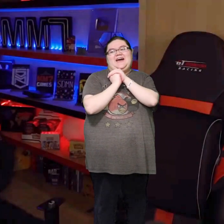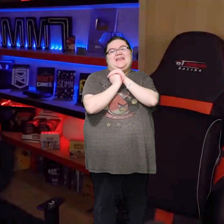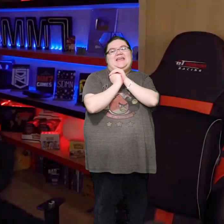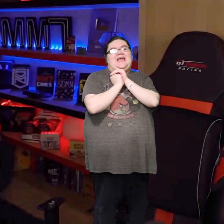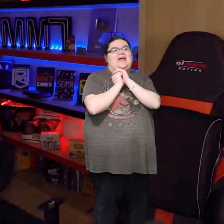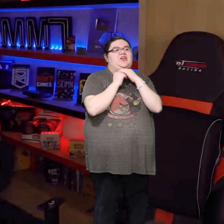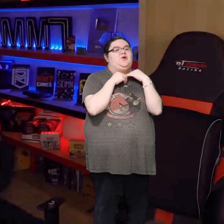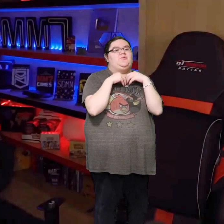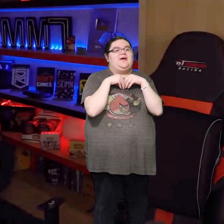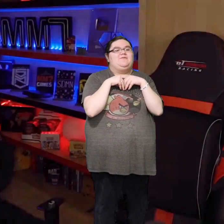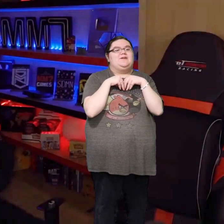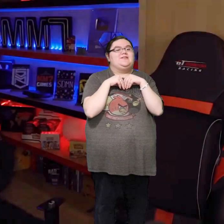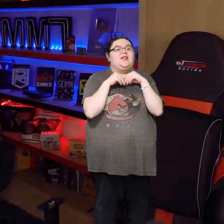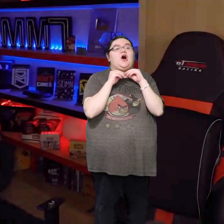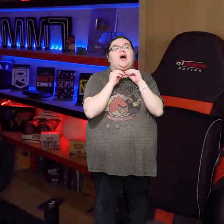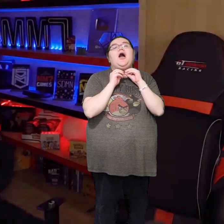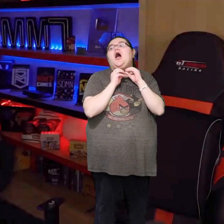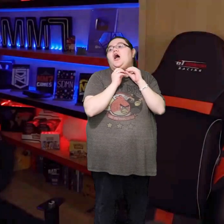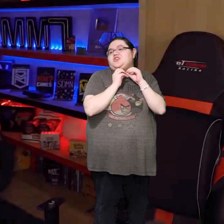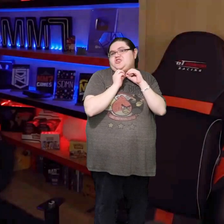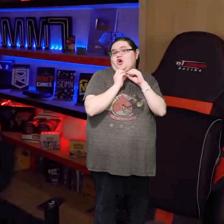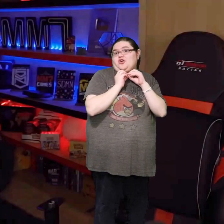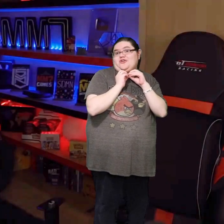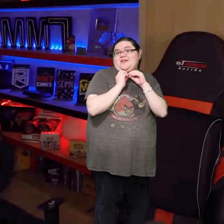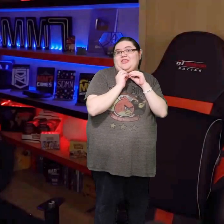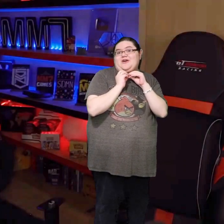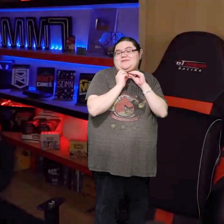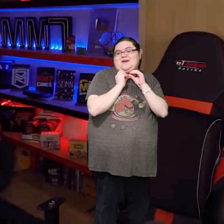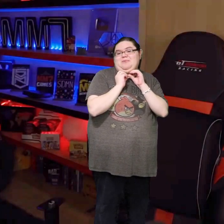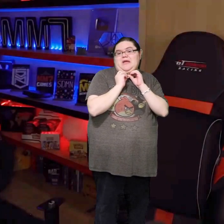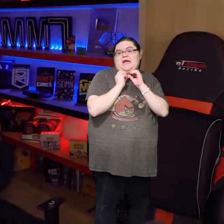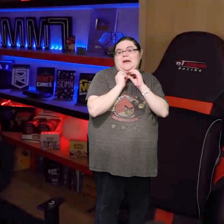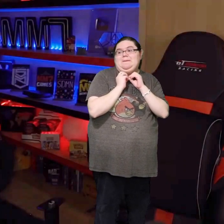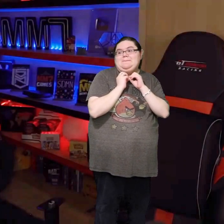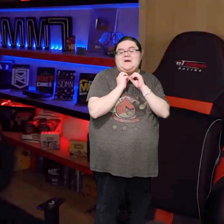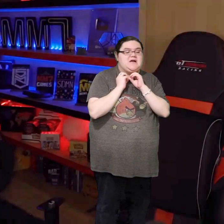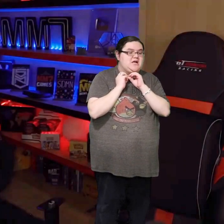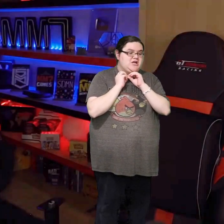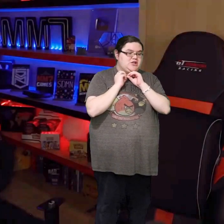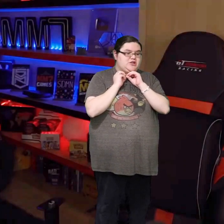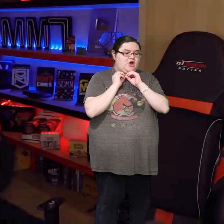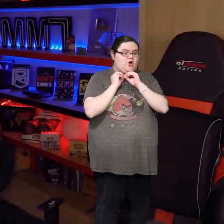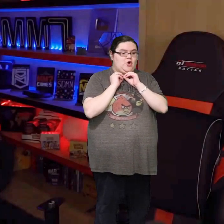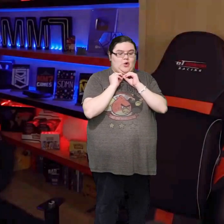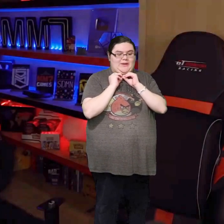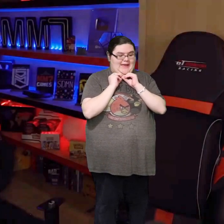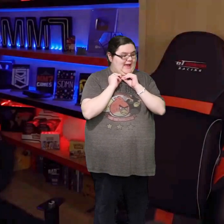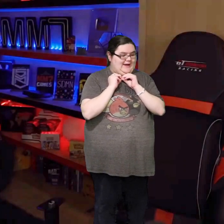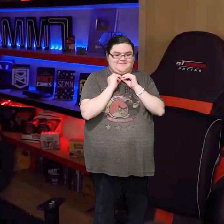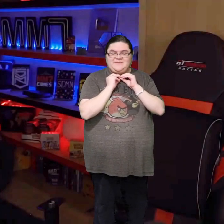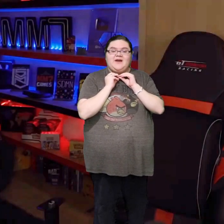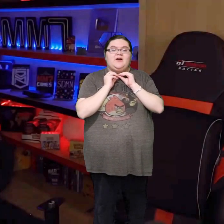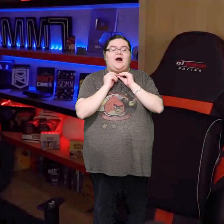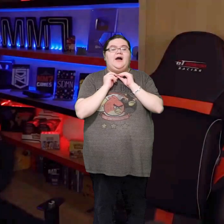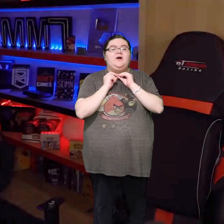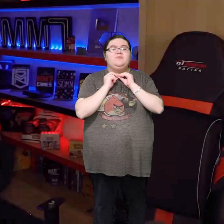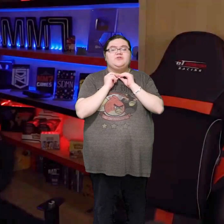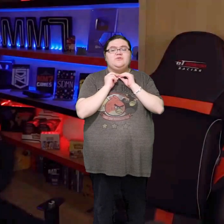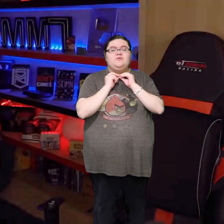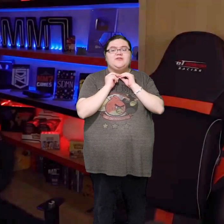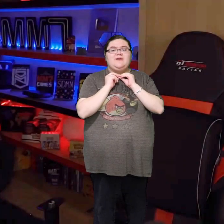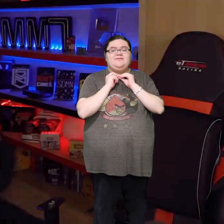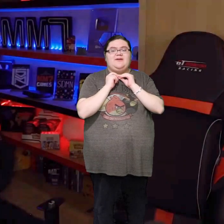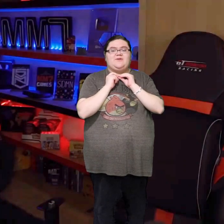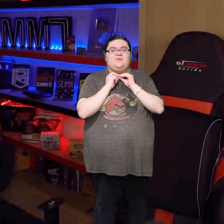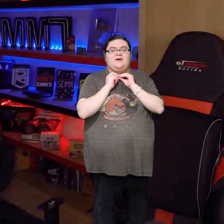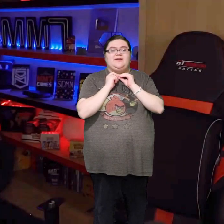And that was a lot darker than I thought it was gonna be. So yeah, which